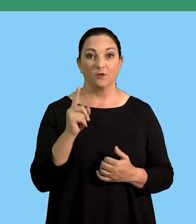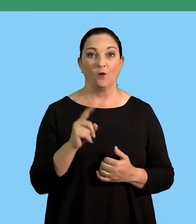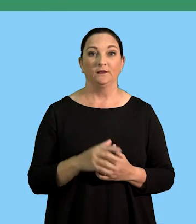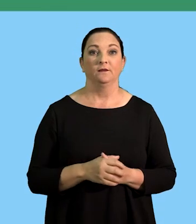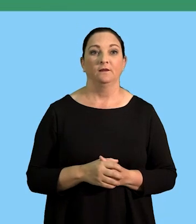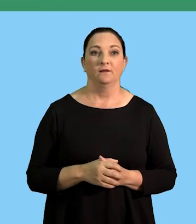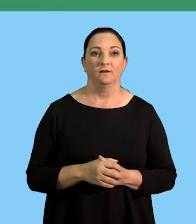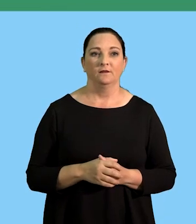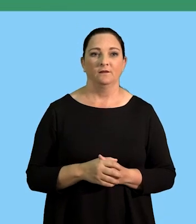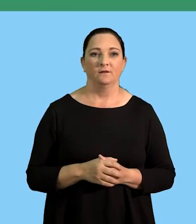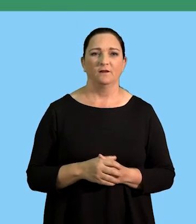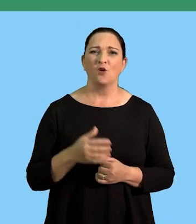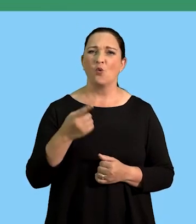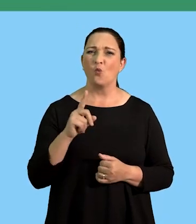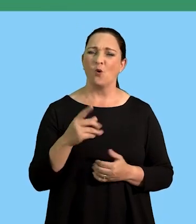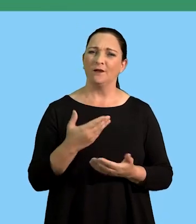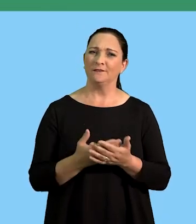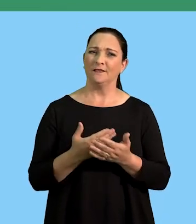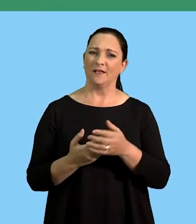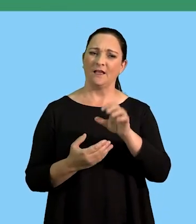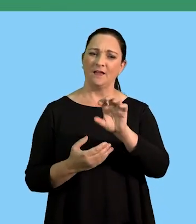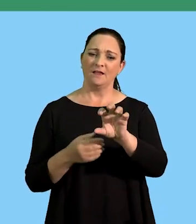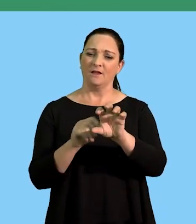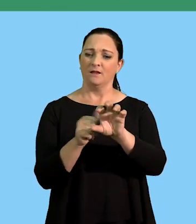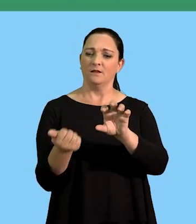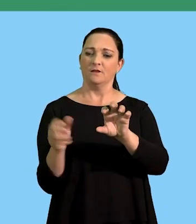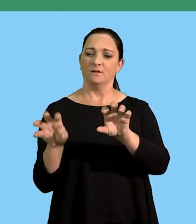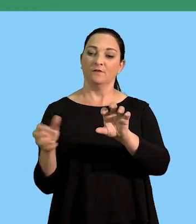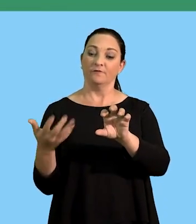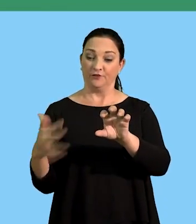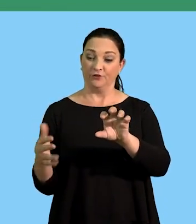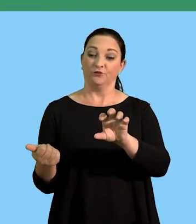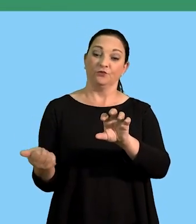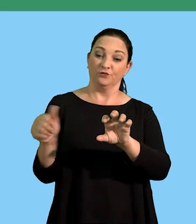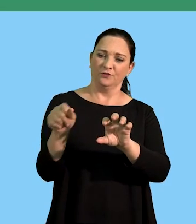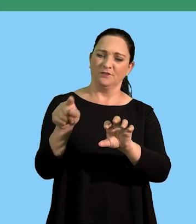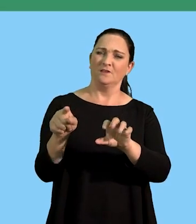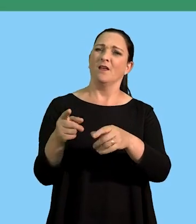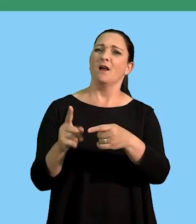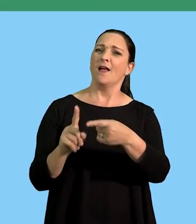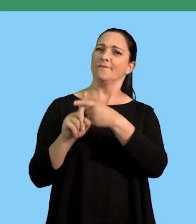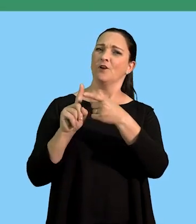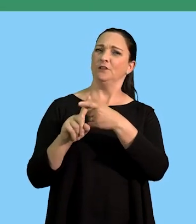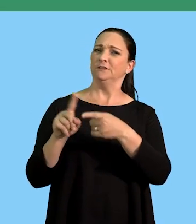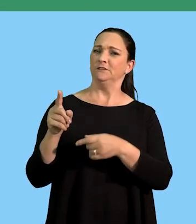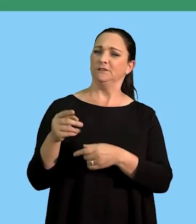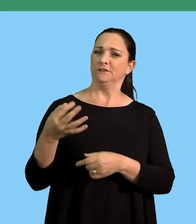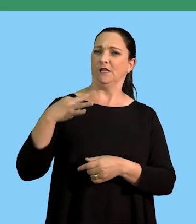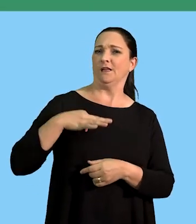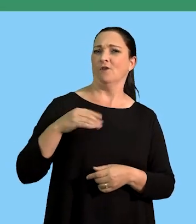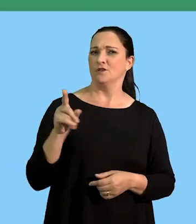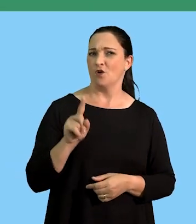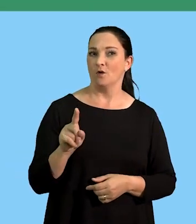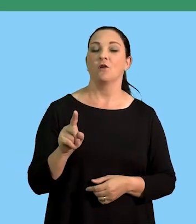advantages now of insurance. What are the advantages of insurance there, or what are the importance of insurance? One, it